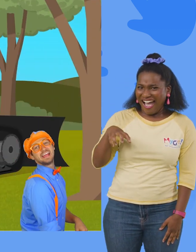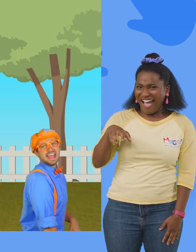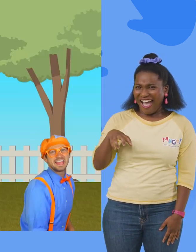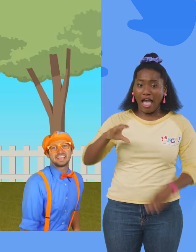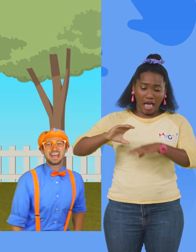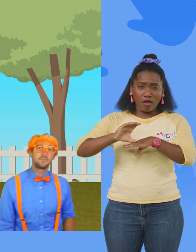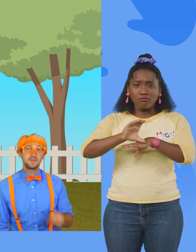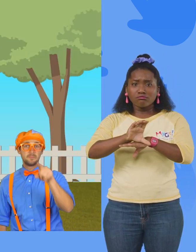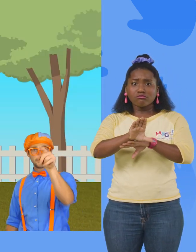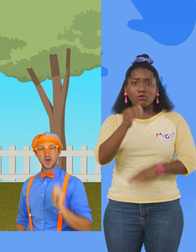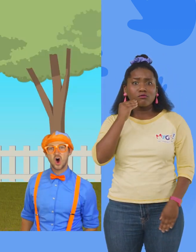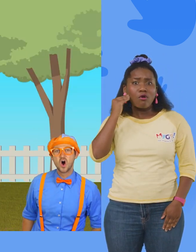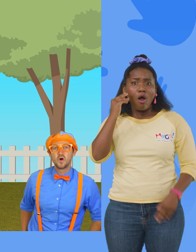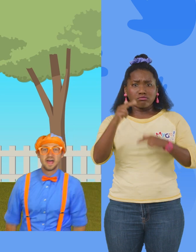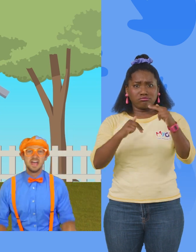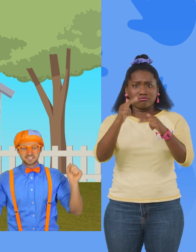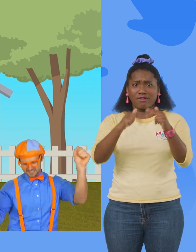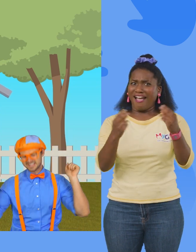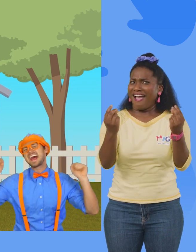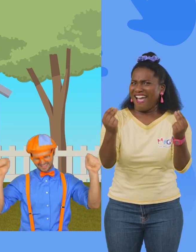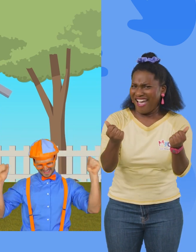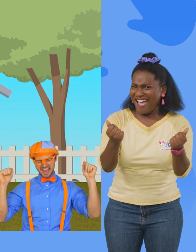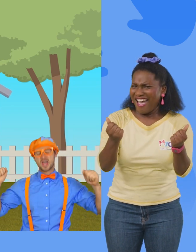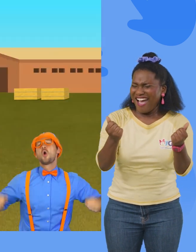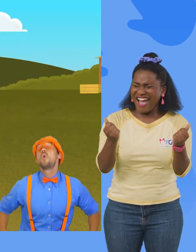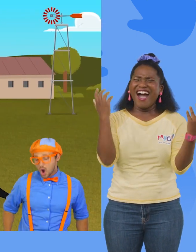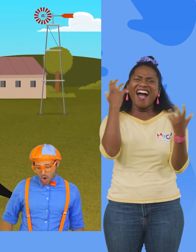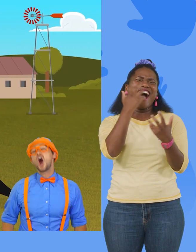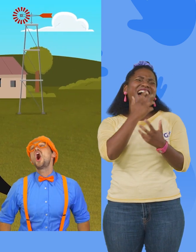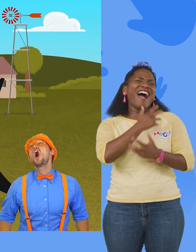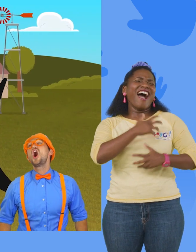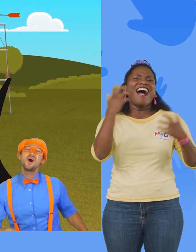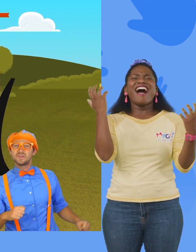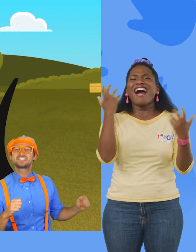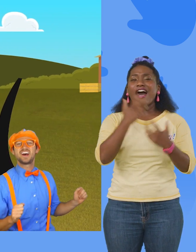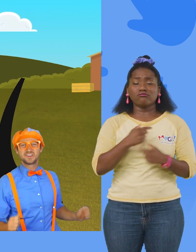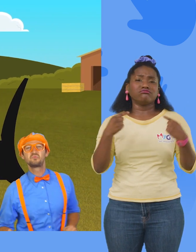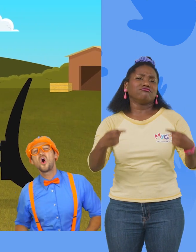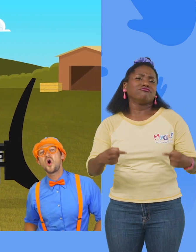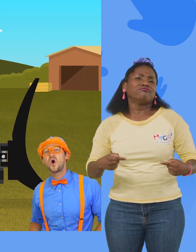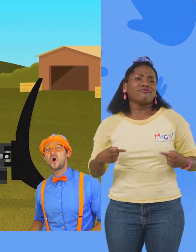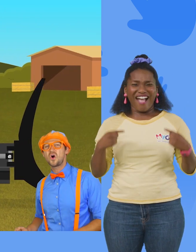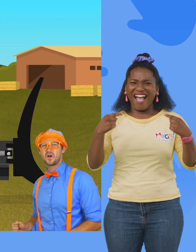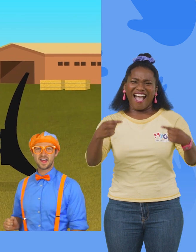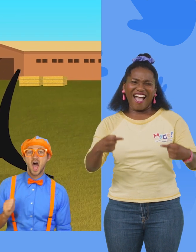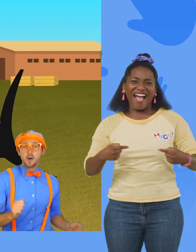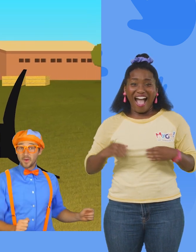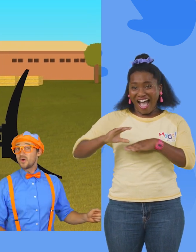back, it can help you build a home just like that. Whoa, it's on a